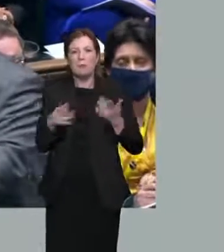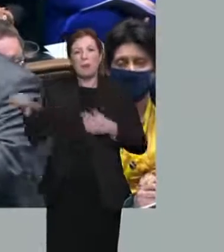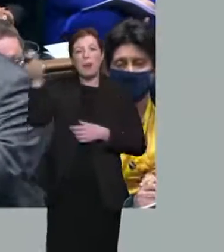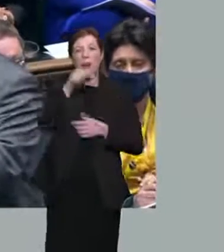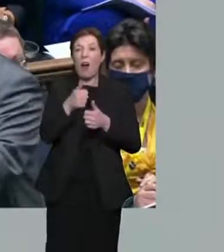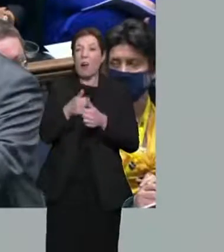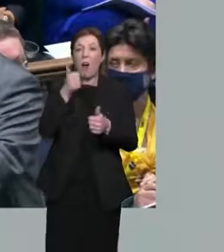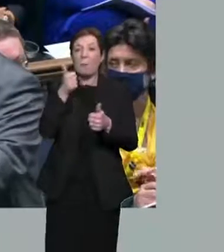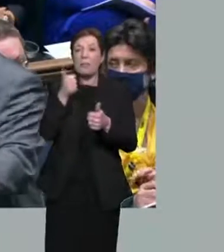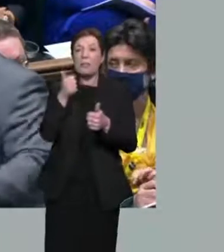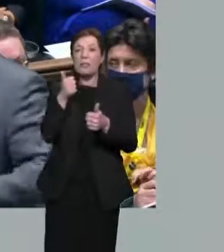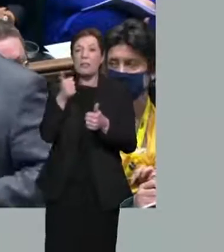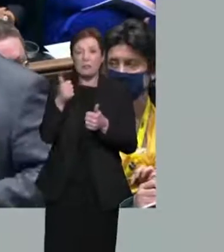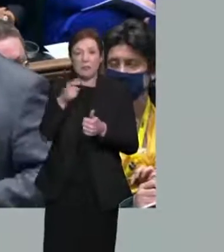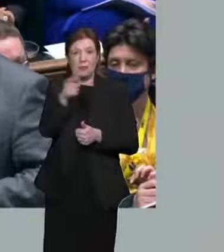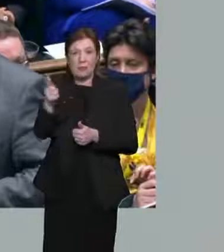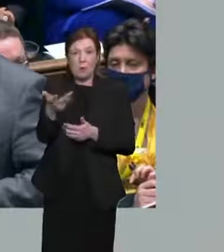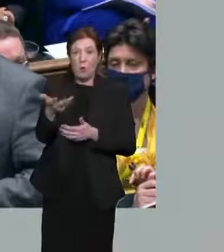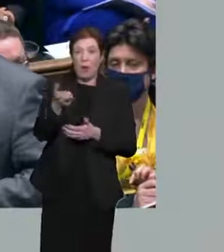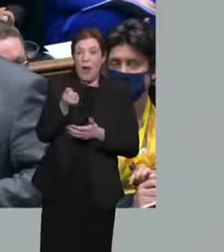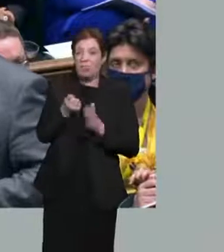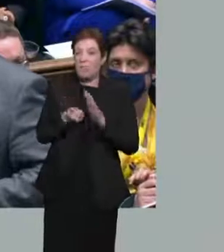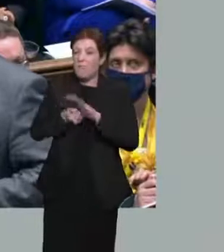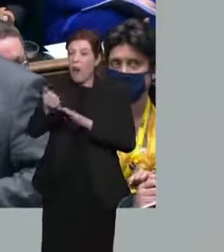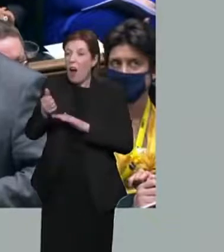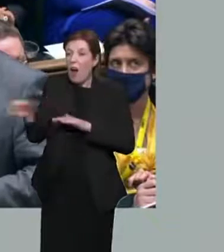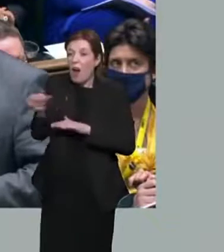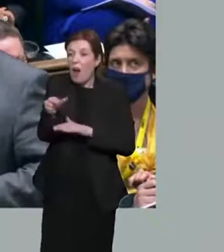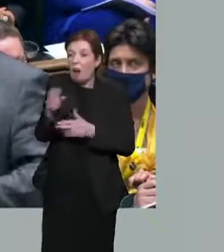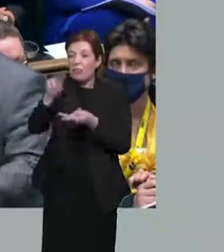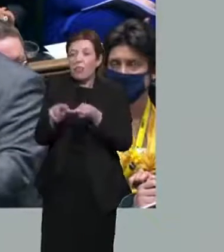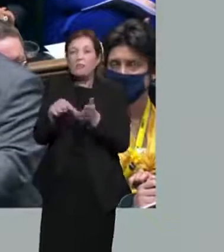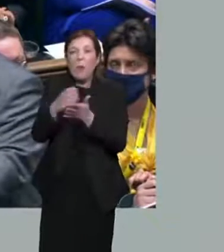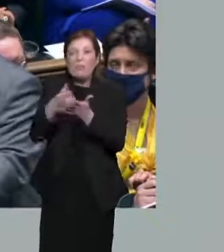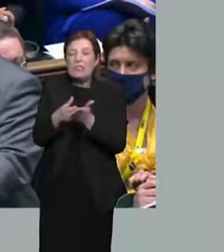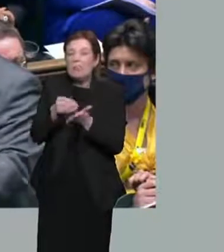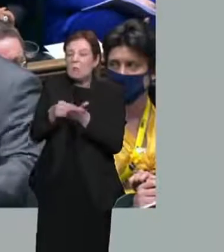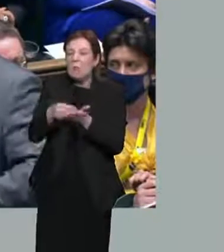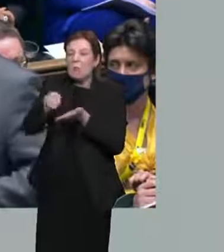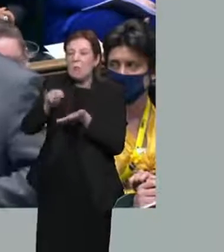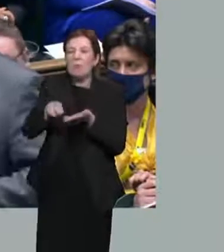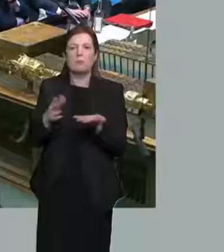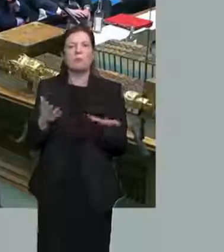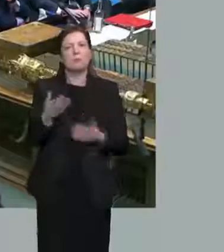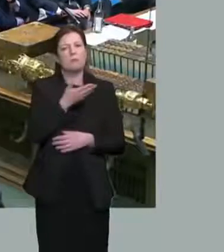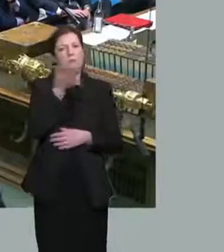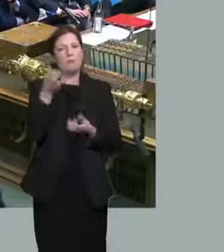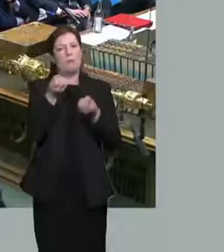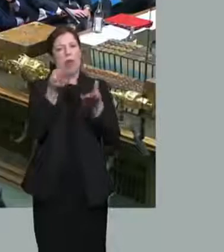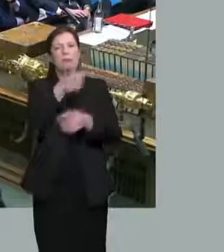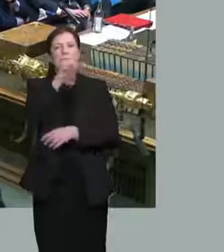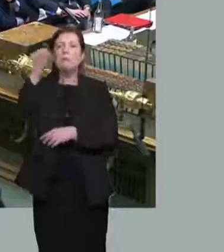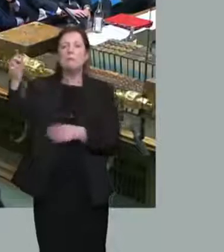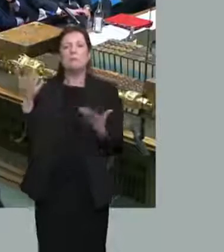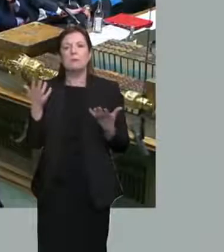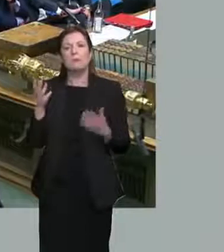companies free rein to slash workers' pay through fire and rehire. So the test for the Prime Minister is this. Will the government